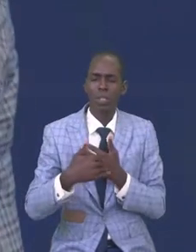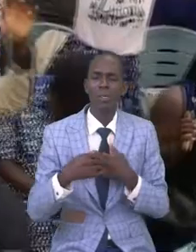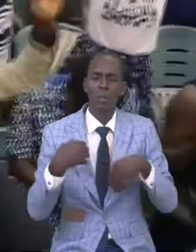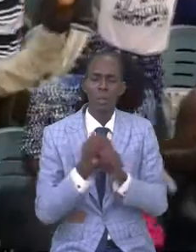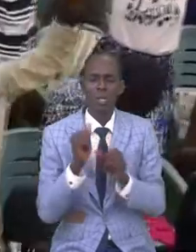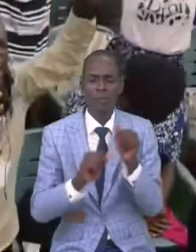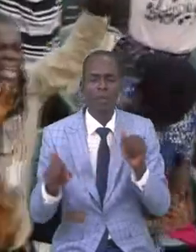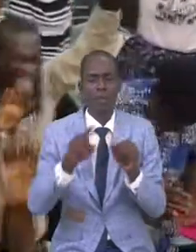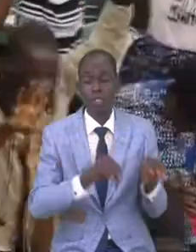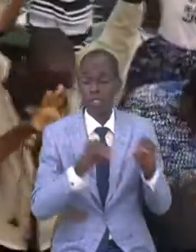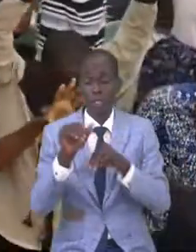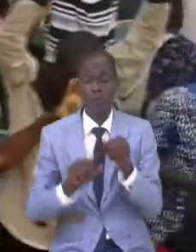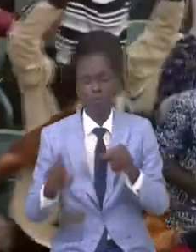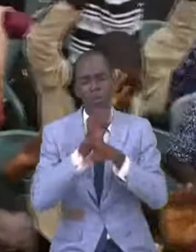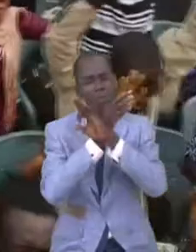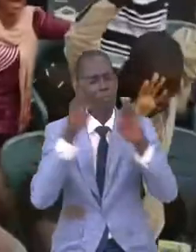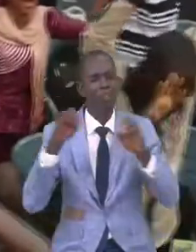free.